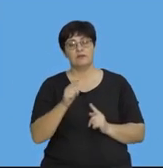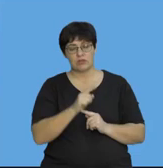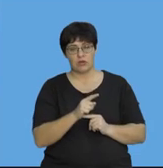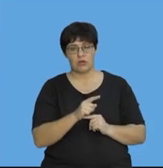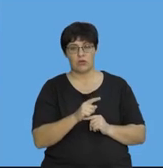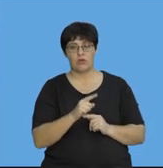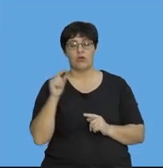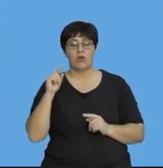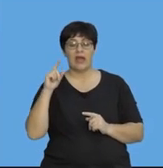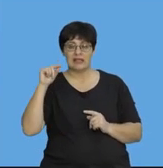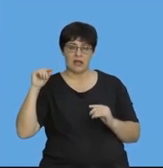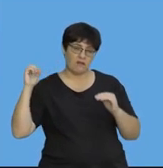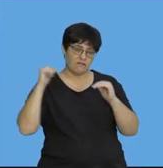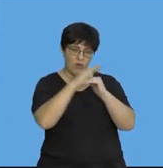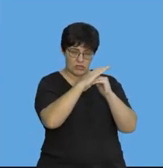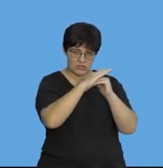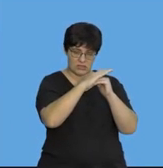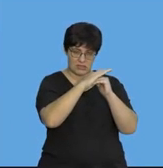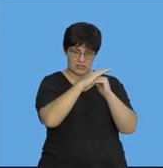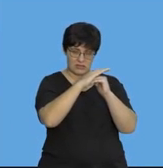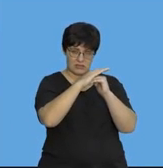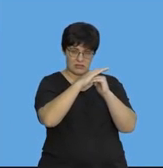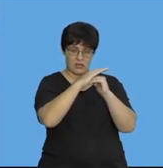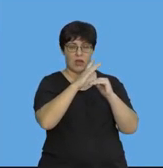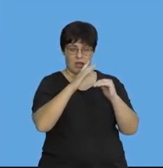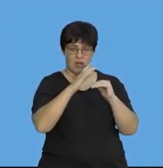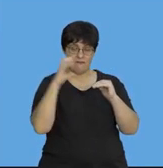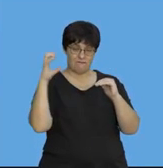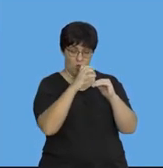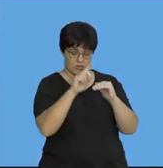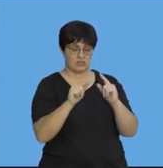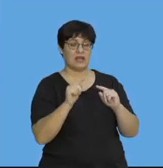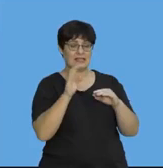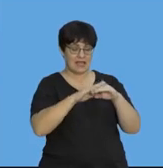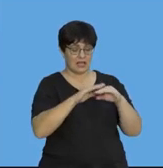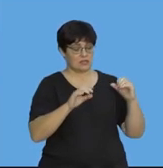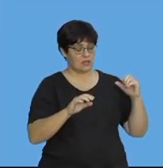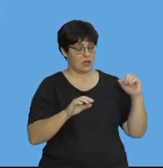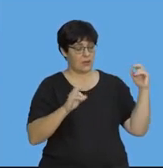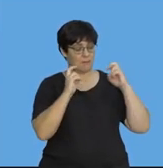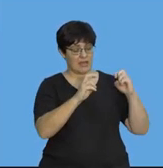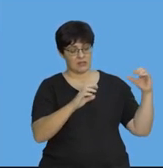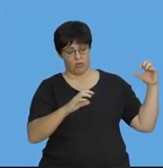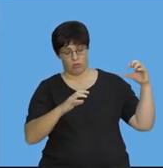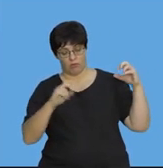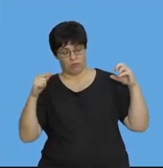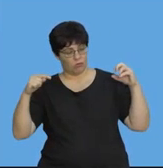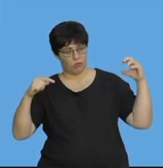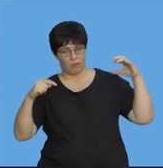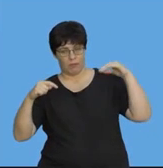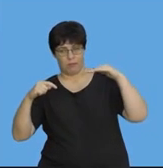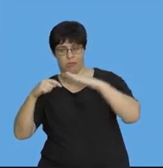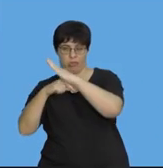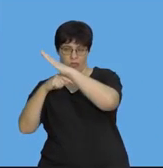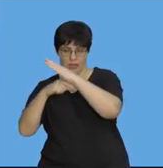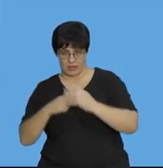the insect exerts on the bus compare to the force exerted by the bus on the insect? That's the first question. How does the change in